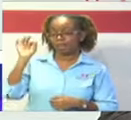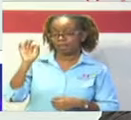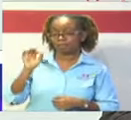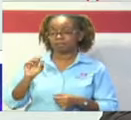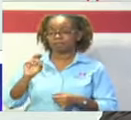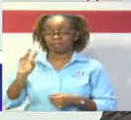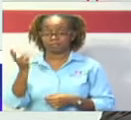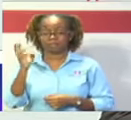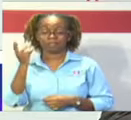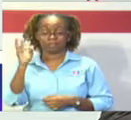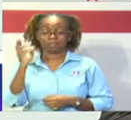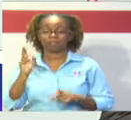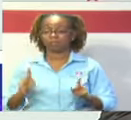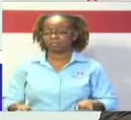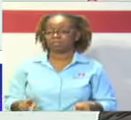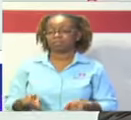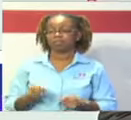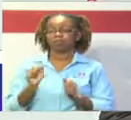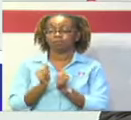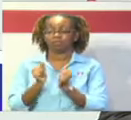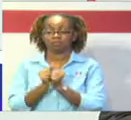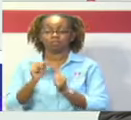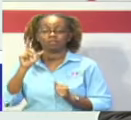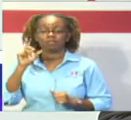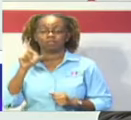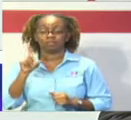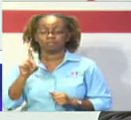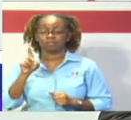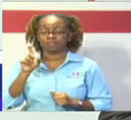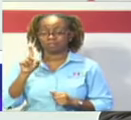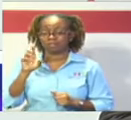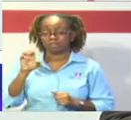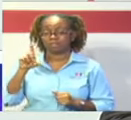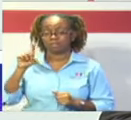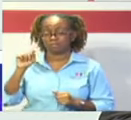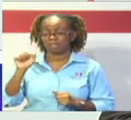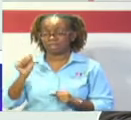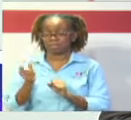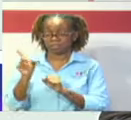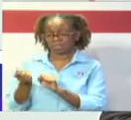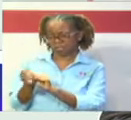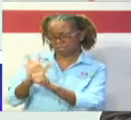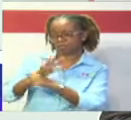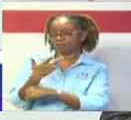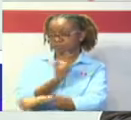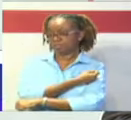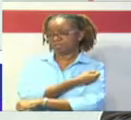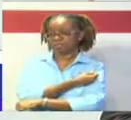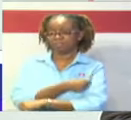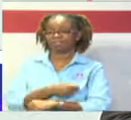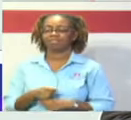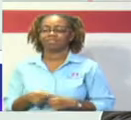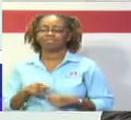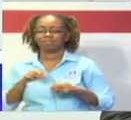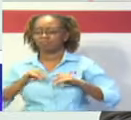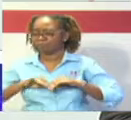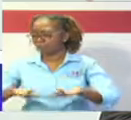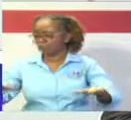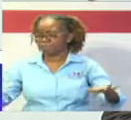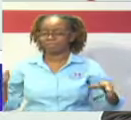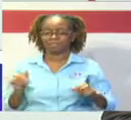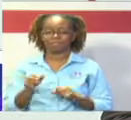of concern. The presence of the Delta variant was confirmed via gene sequencing at the laboratory of